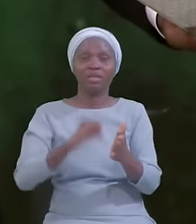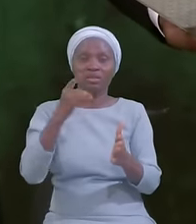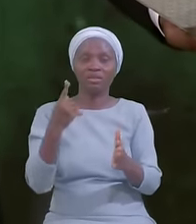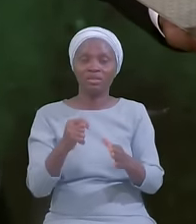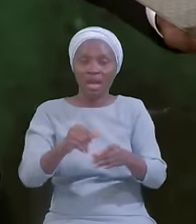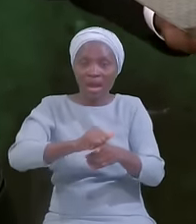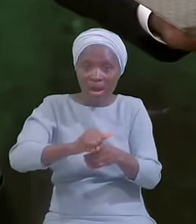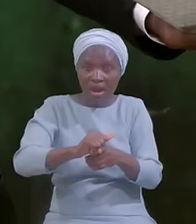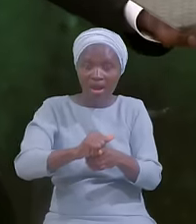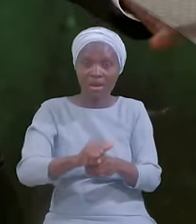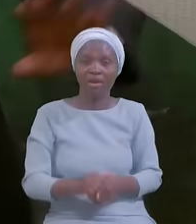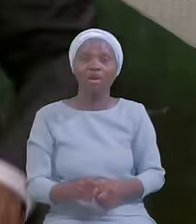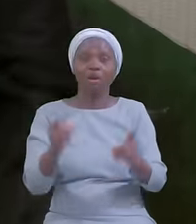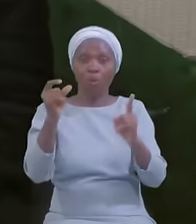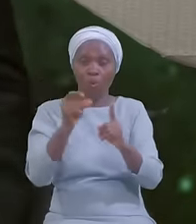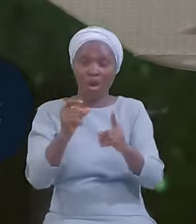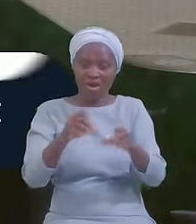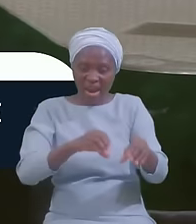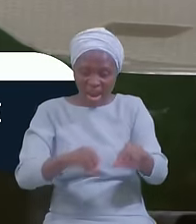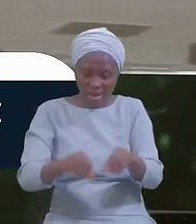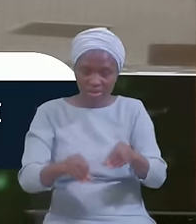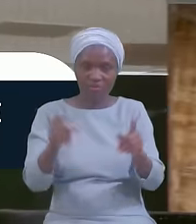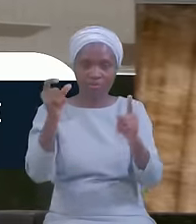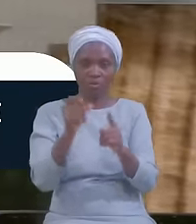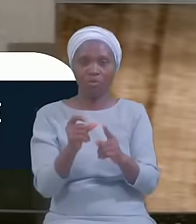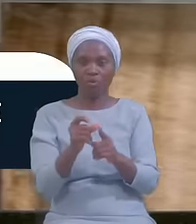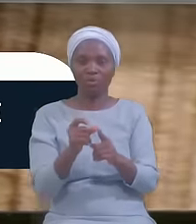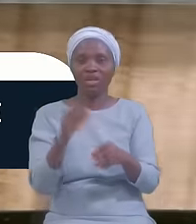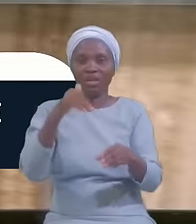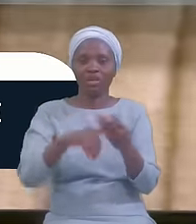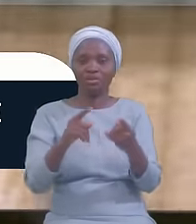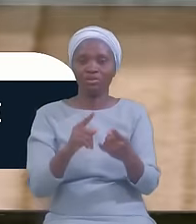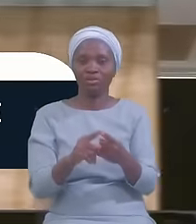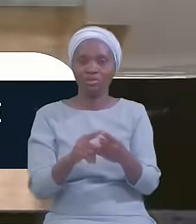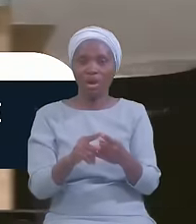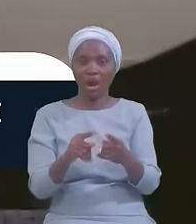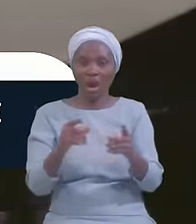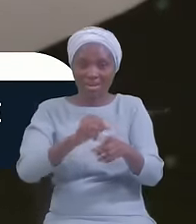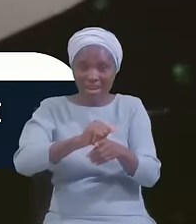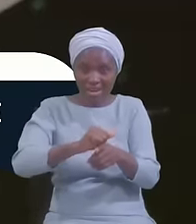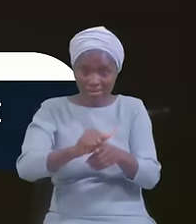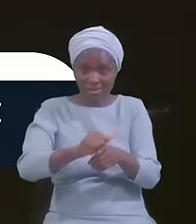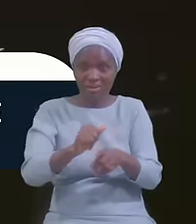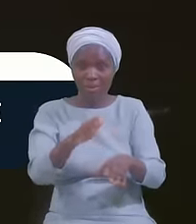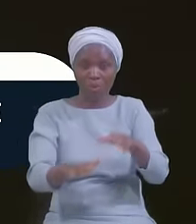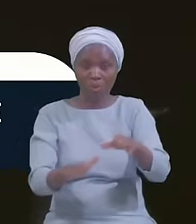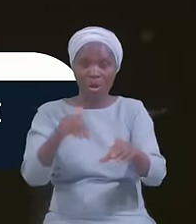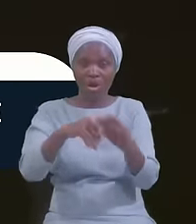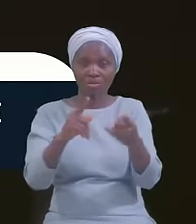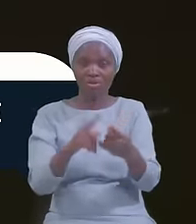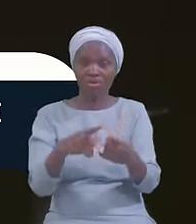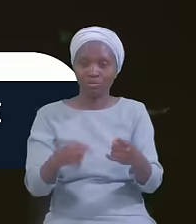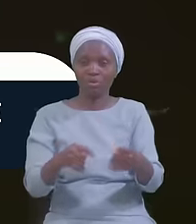into the performance of God's promises. When God makes a promise, he wants